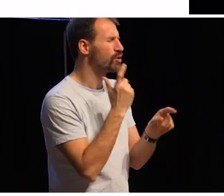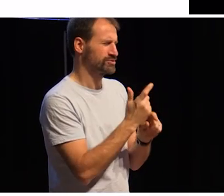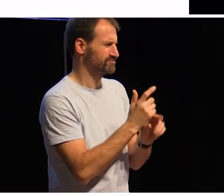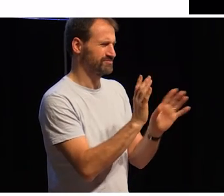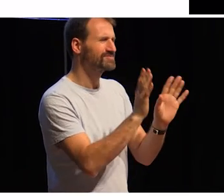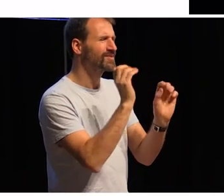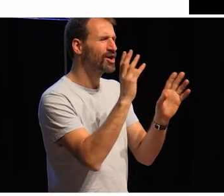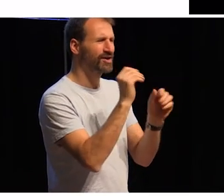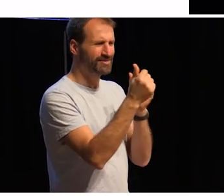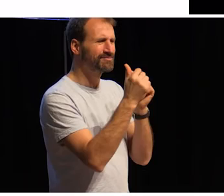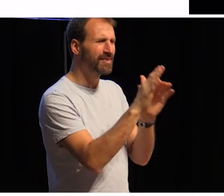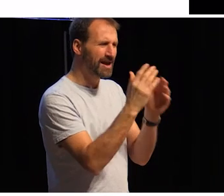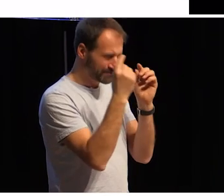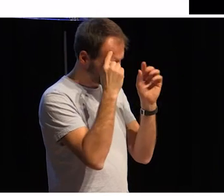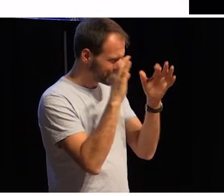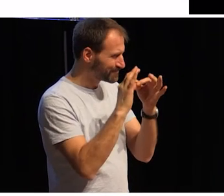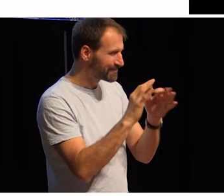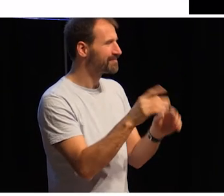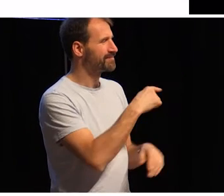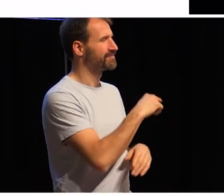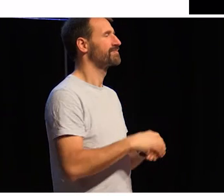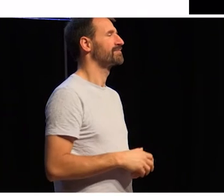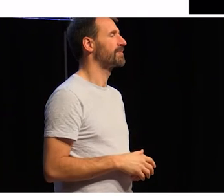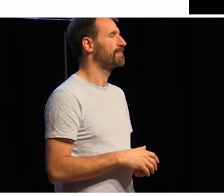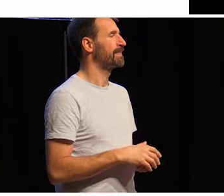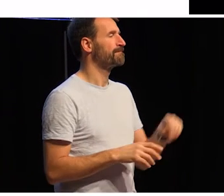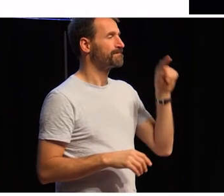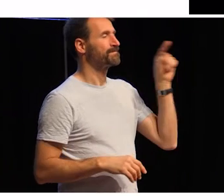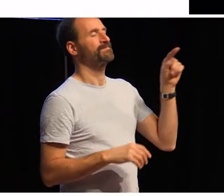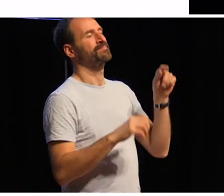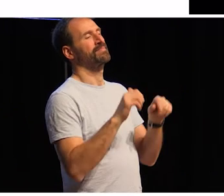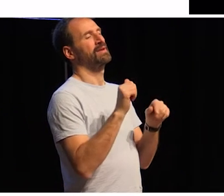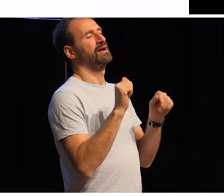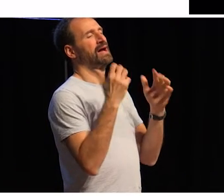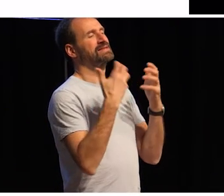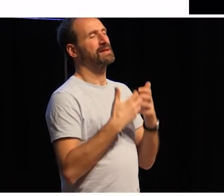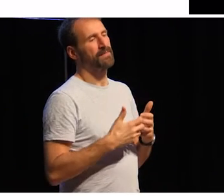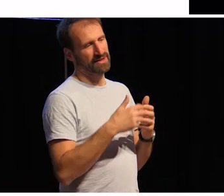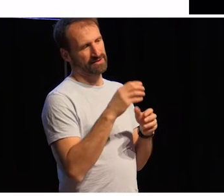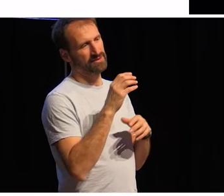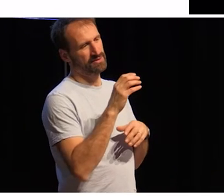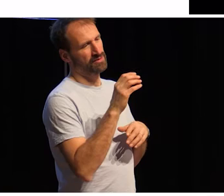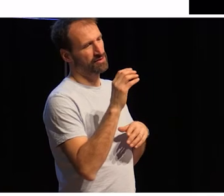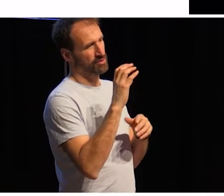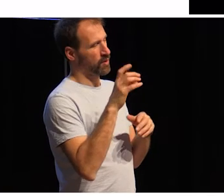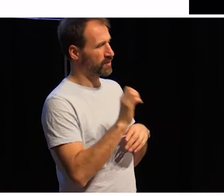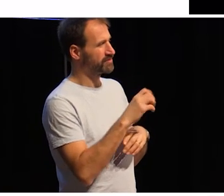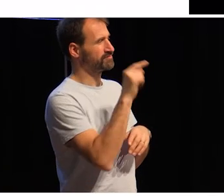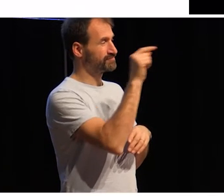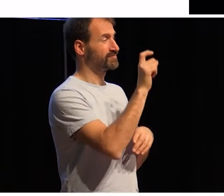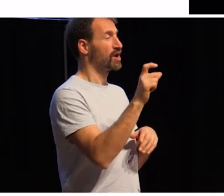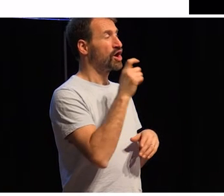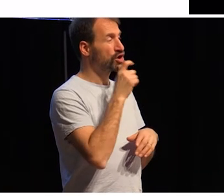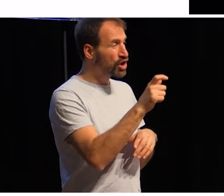this is some assembly code here, and let's start up here, call stack check. That's where we enter the function.